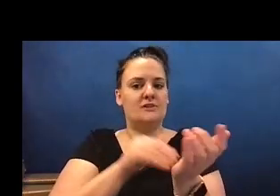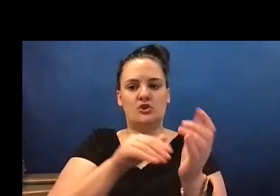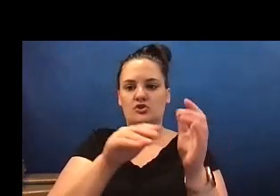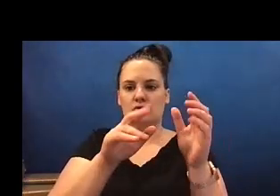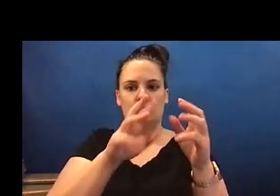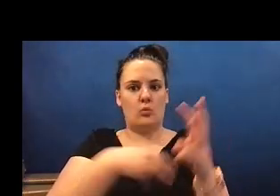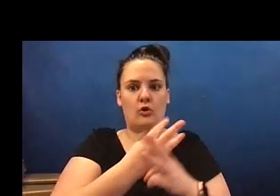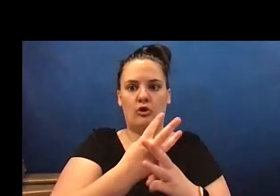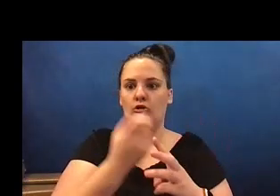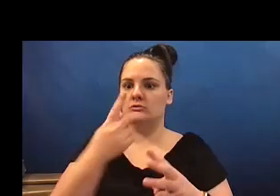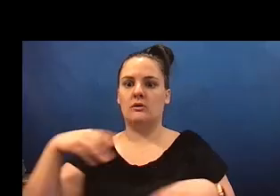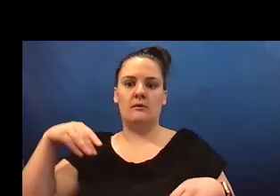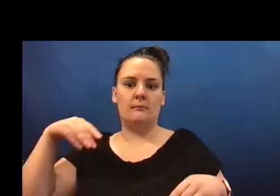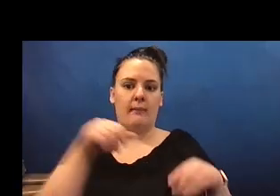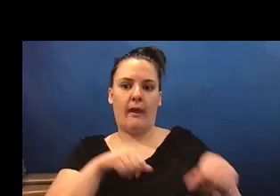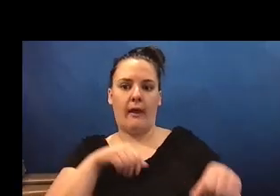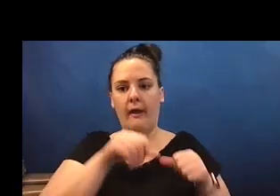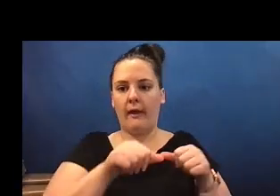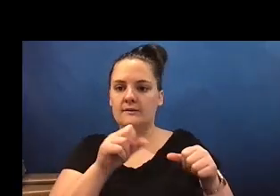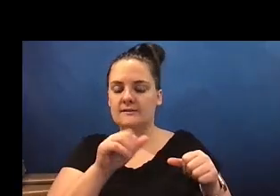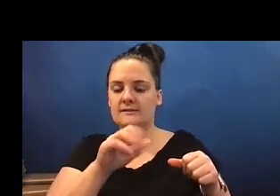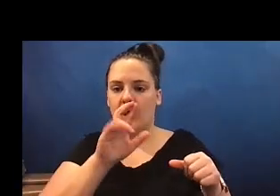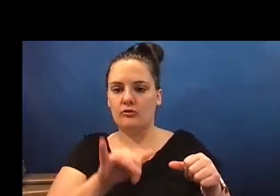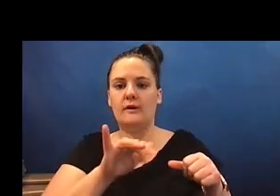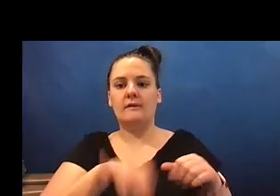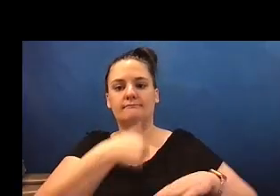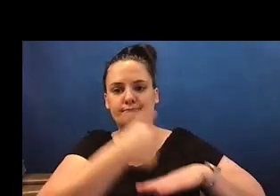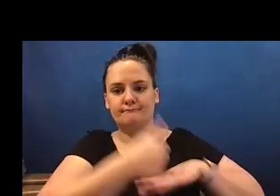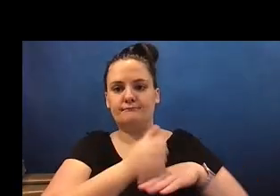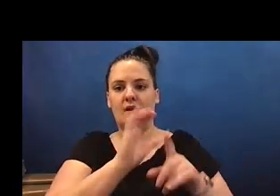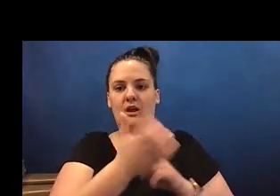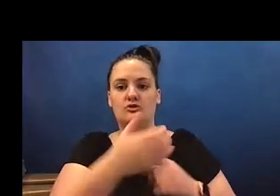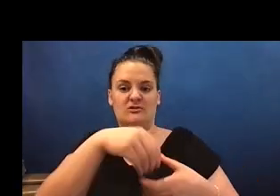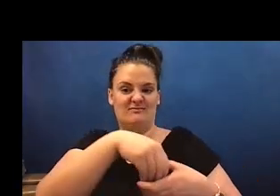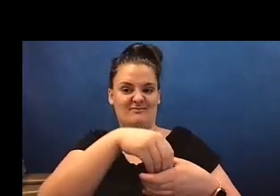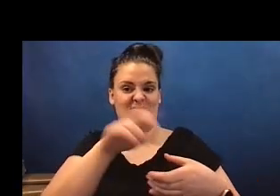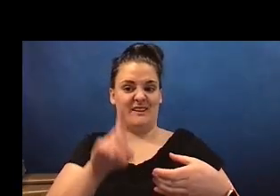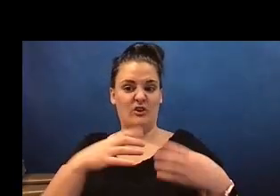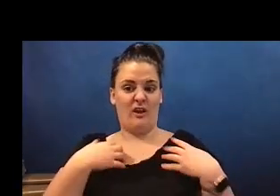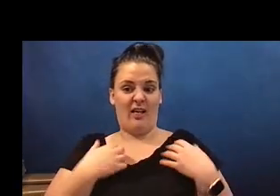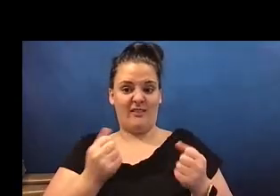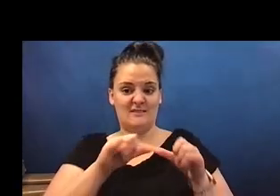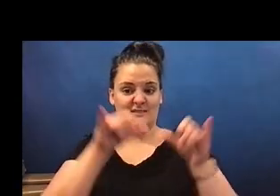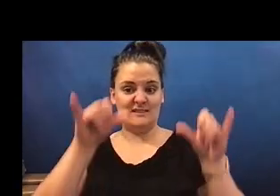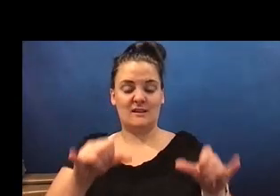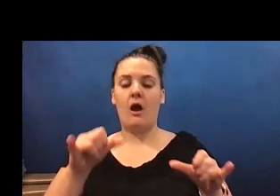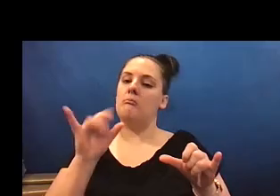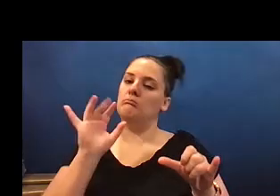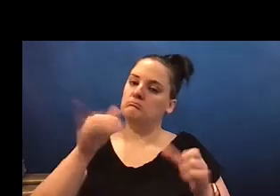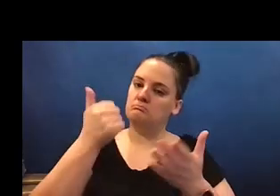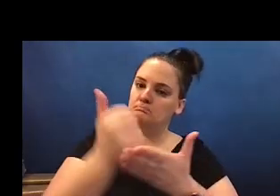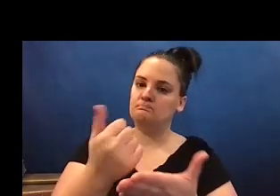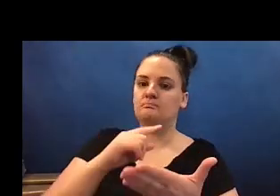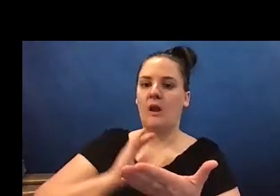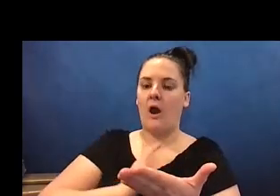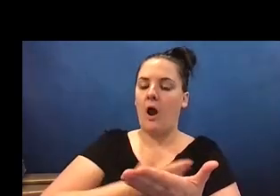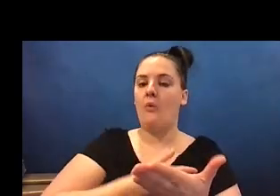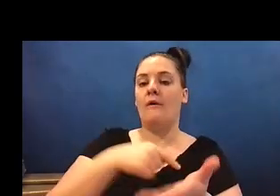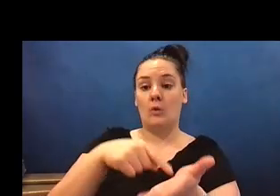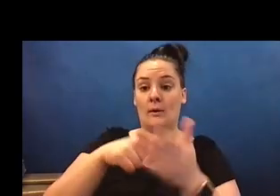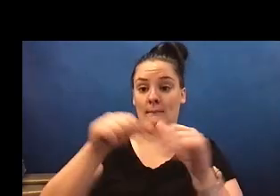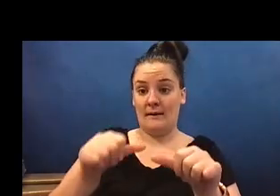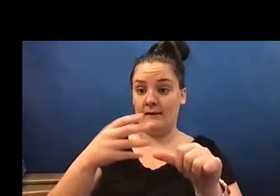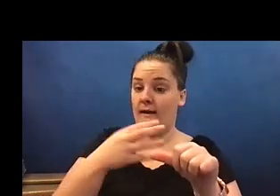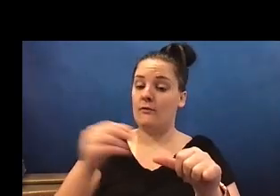paying docs a salary and building a culture within Denver Health, I think really contributes not only to affordability, but to the